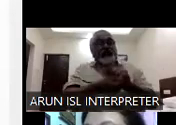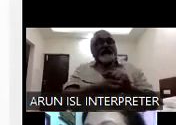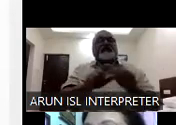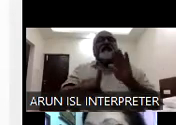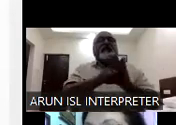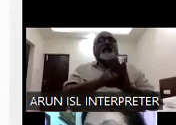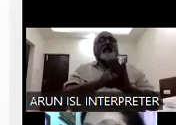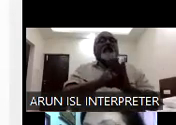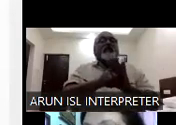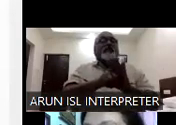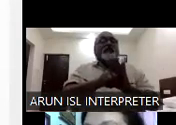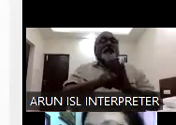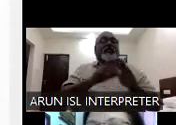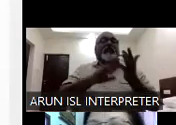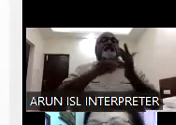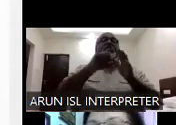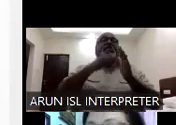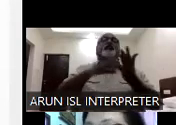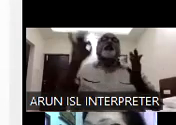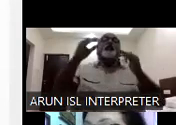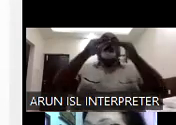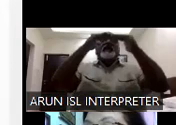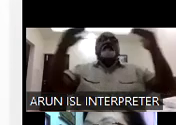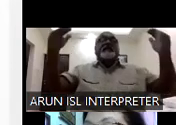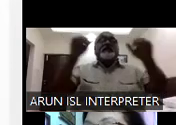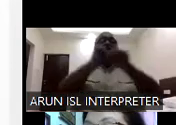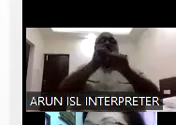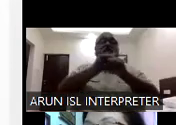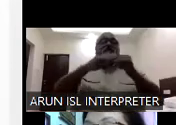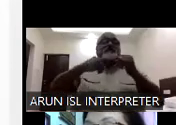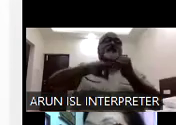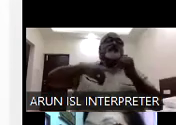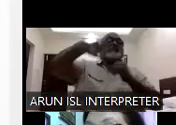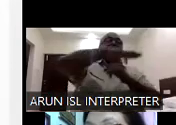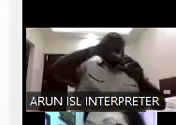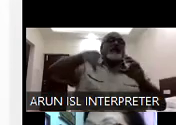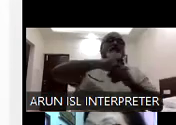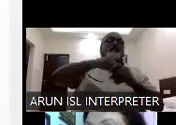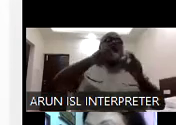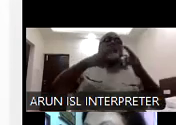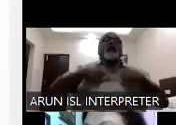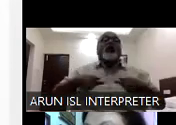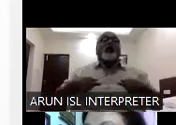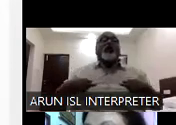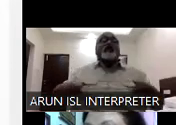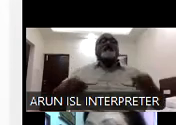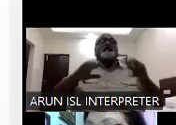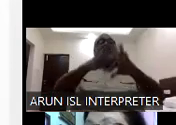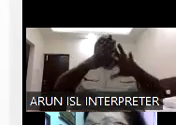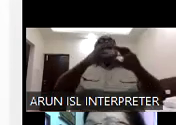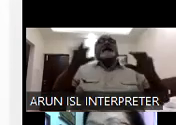is a macro level of social inclusion, which was, I would say, more than social inclusion. It was